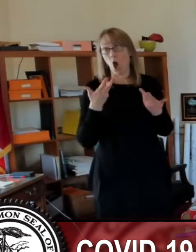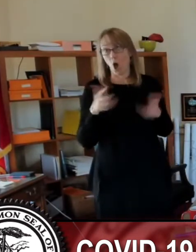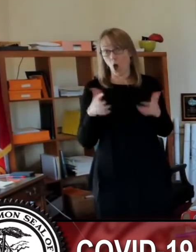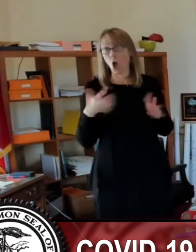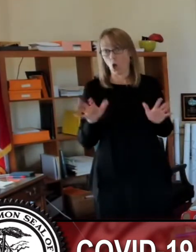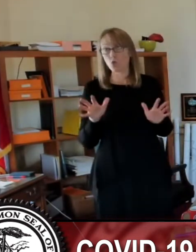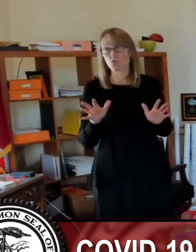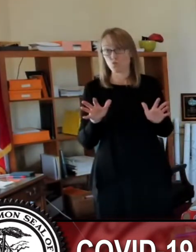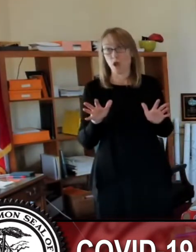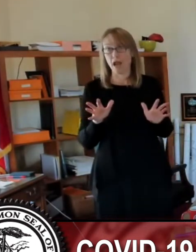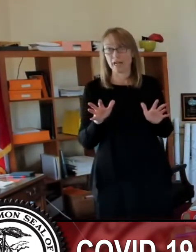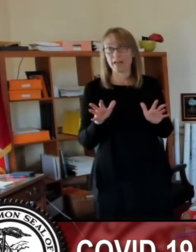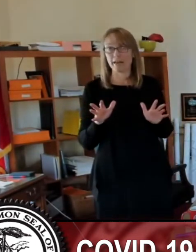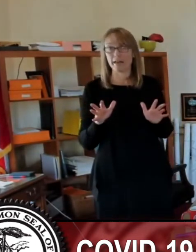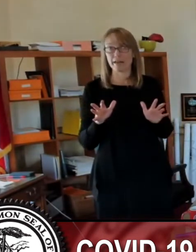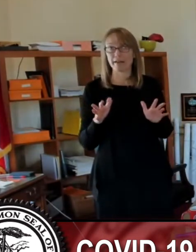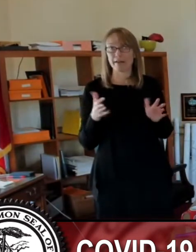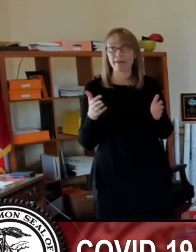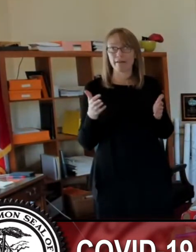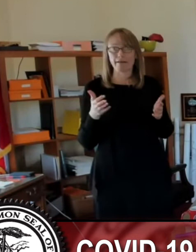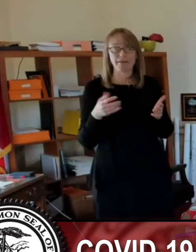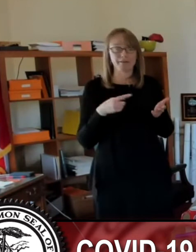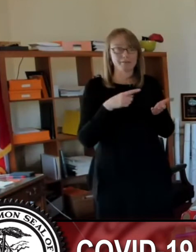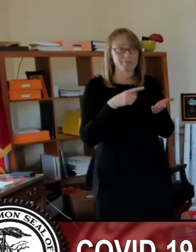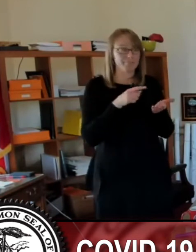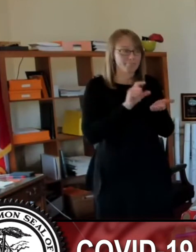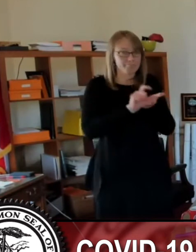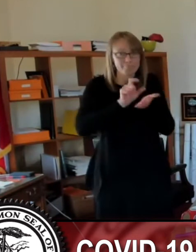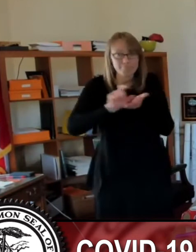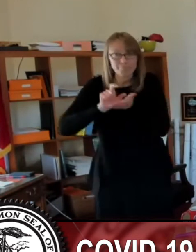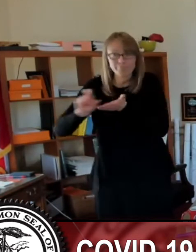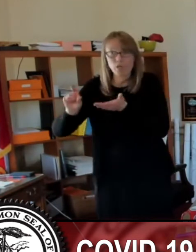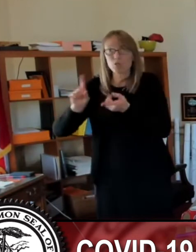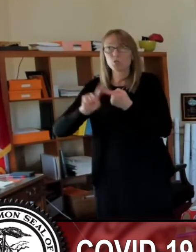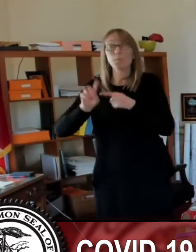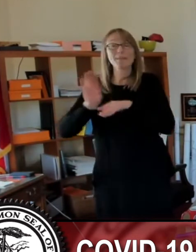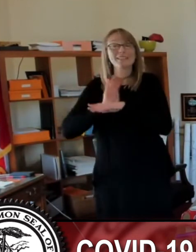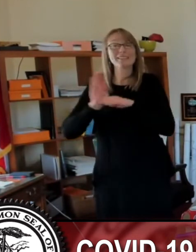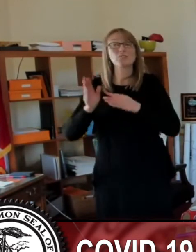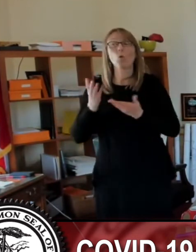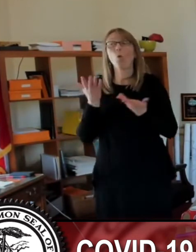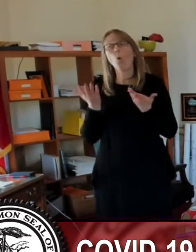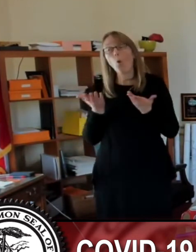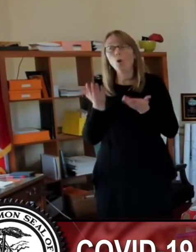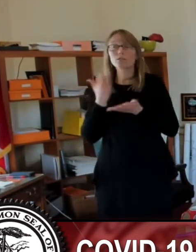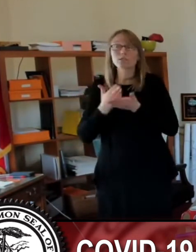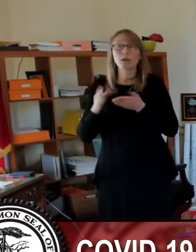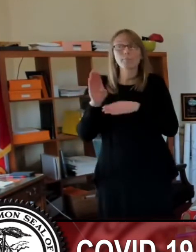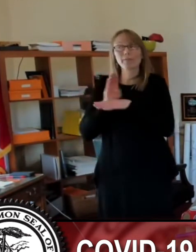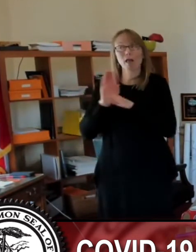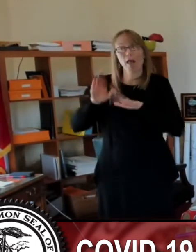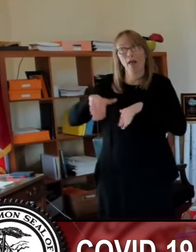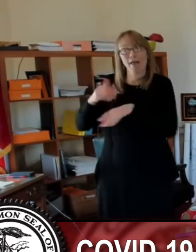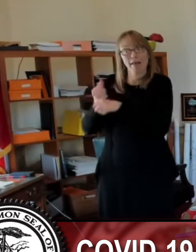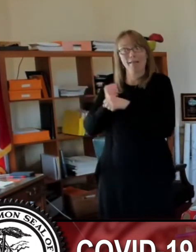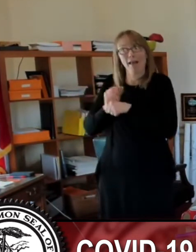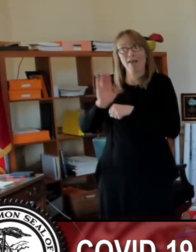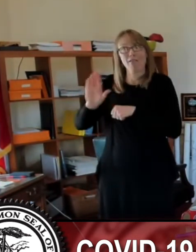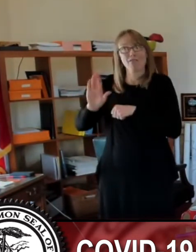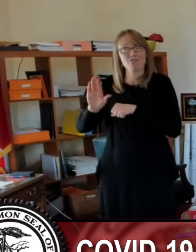already, most of it's already gone out to businesses, or maybe a few that haven't received their checks yet. But the vast majority of that 4 million is